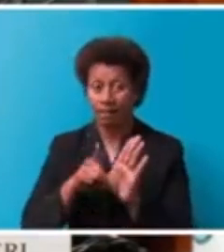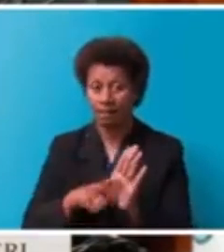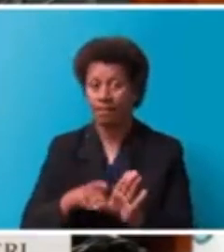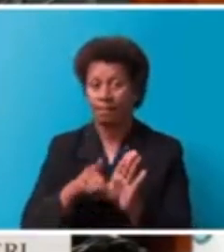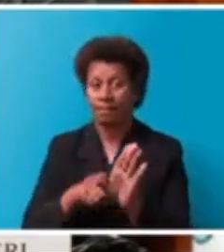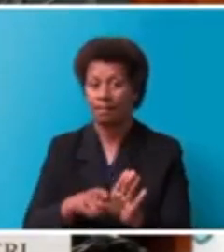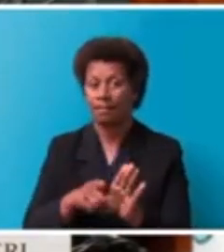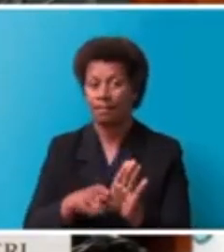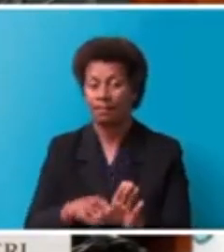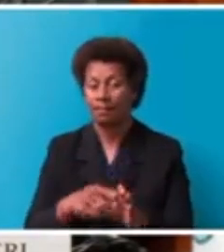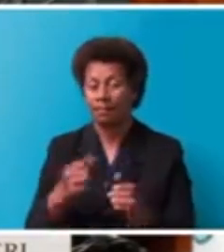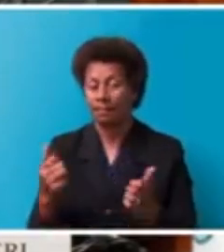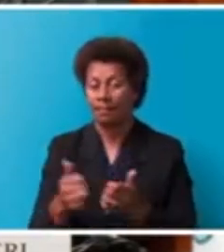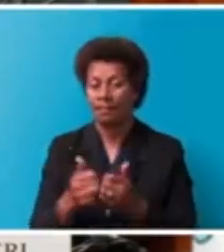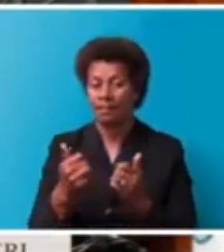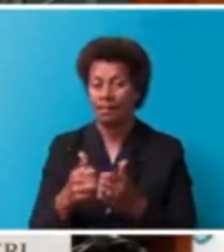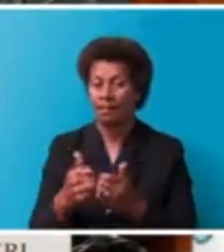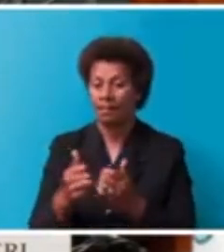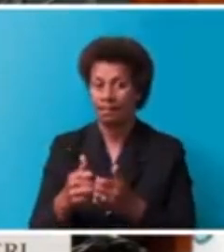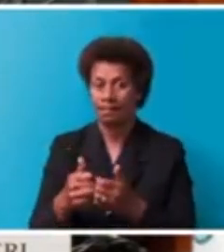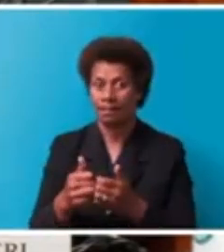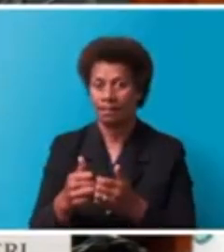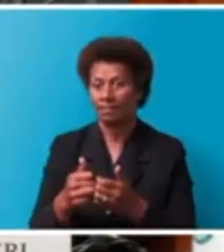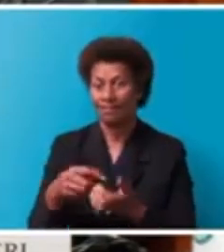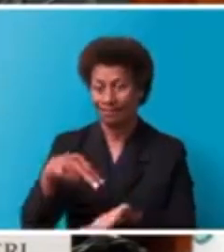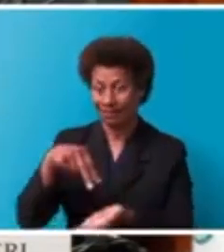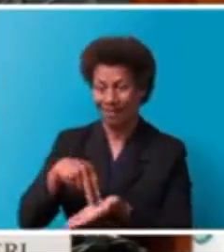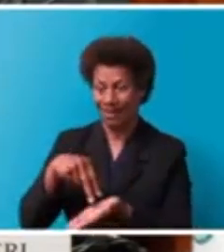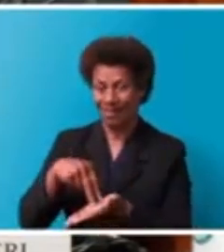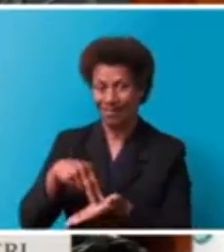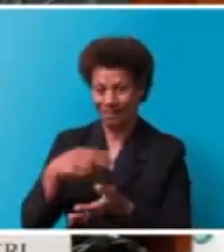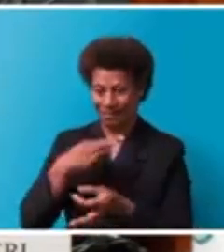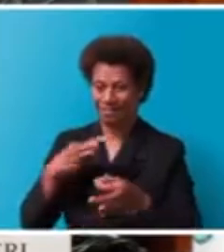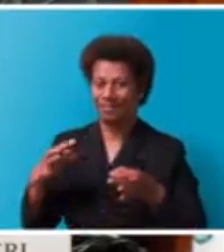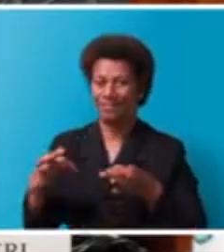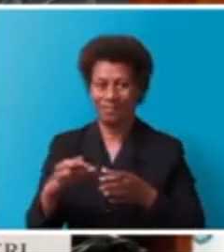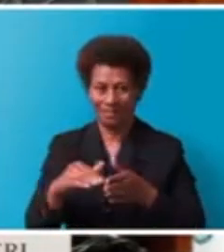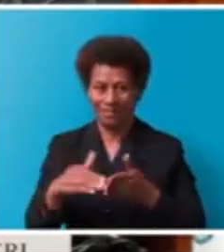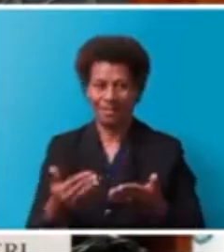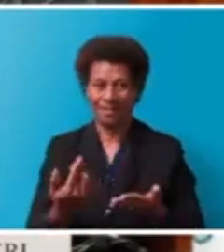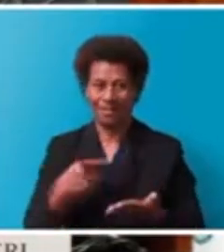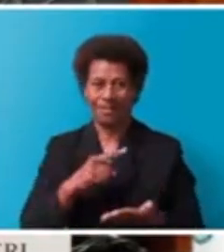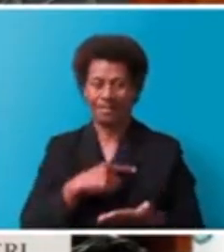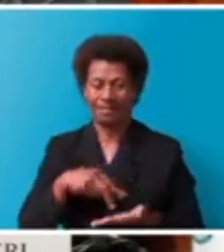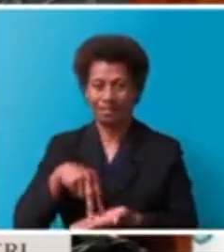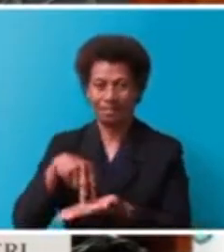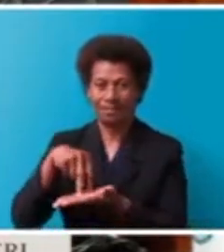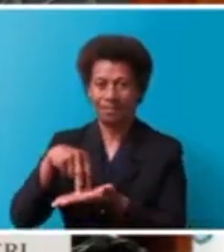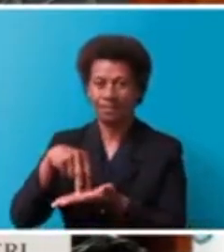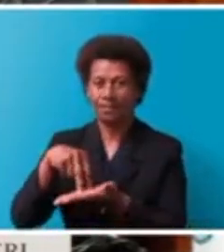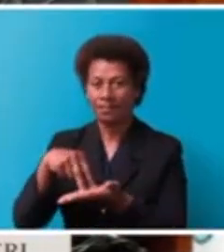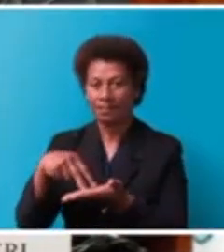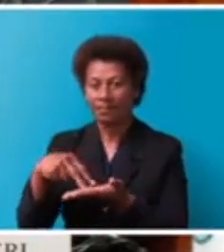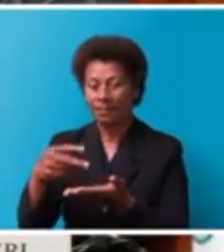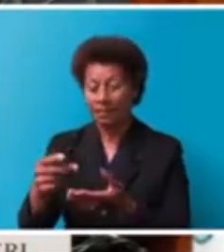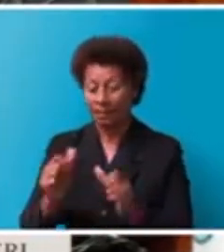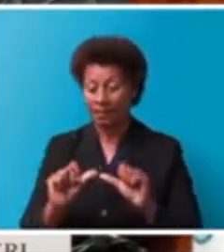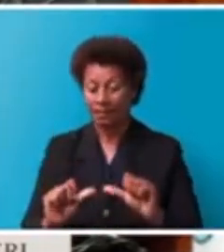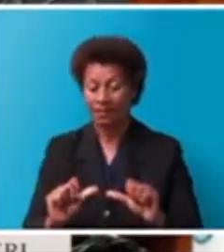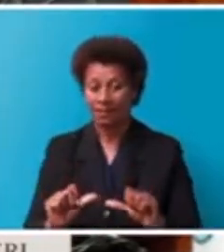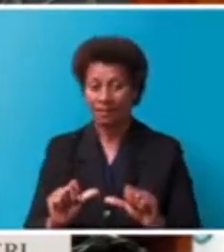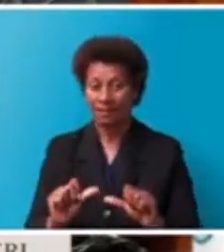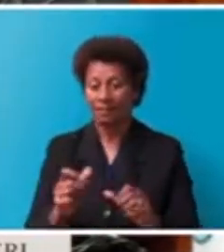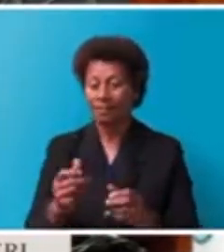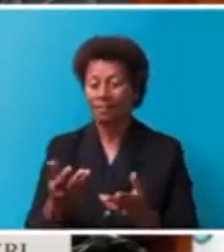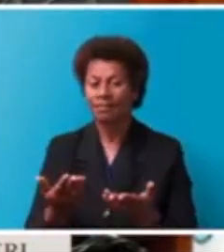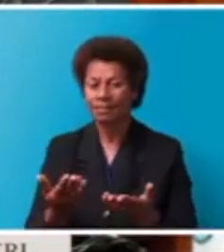stood where we now stand. Considering this, Mr. Speaker, I thank His Excellency the President for providing a